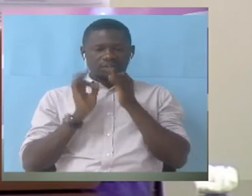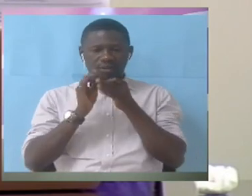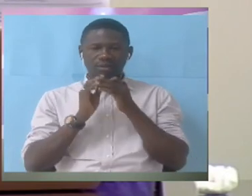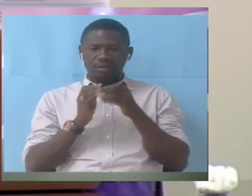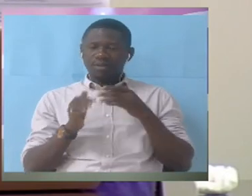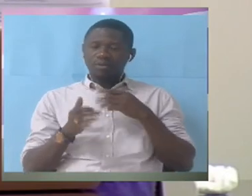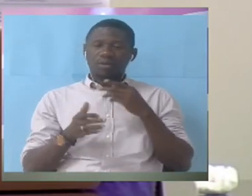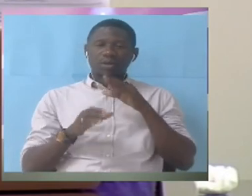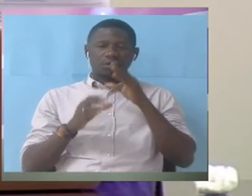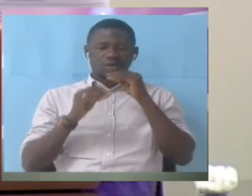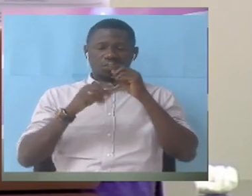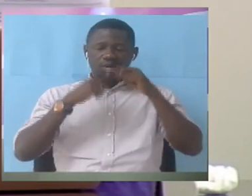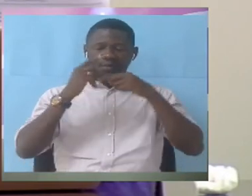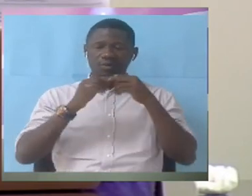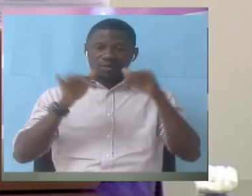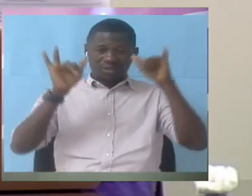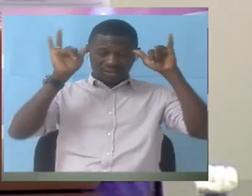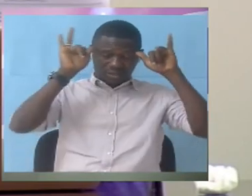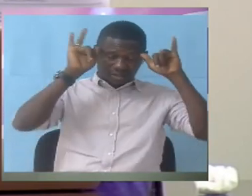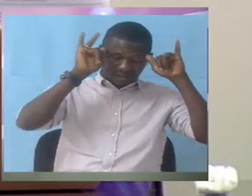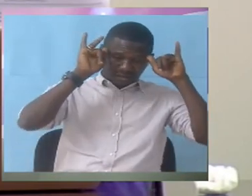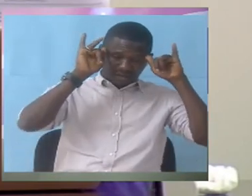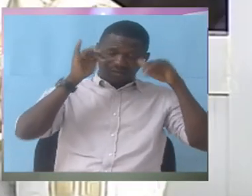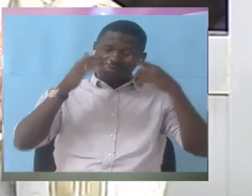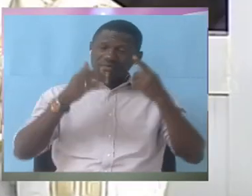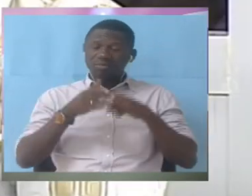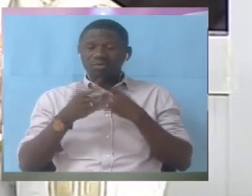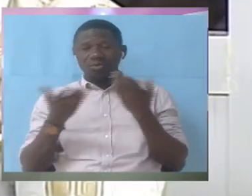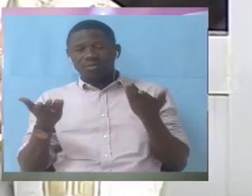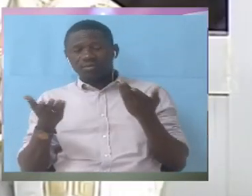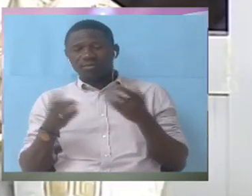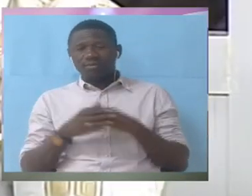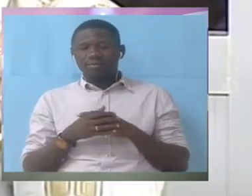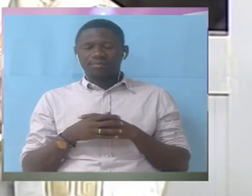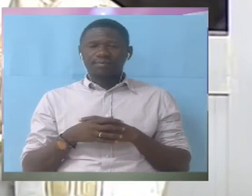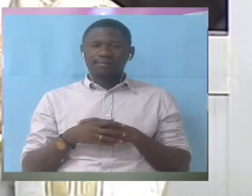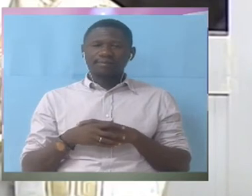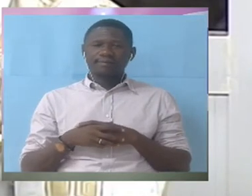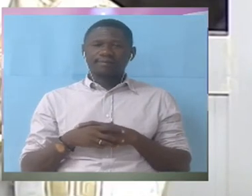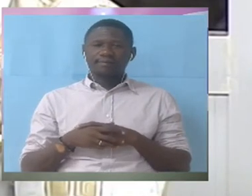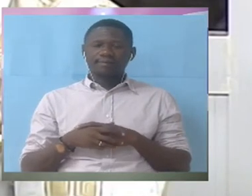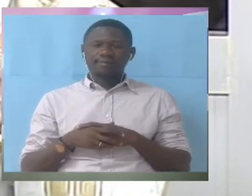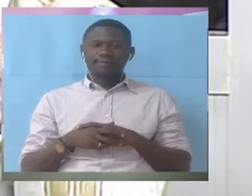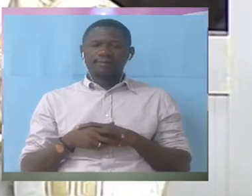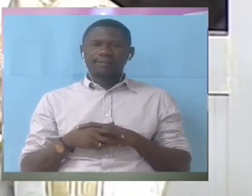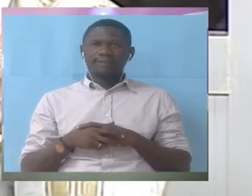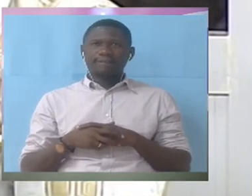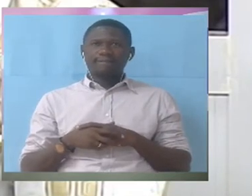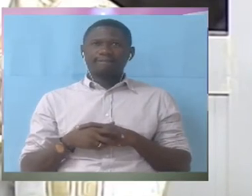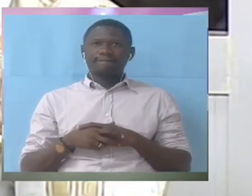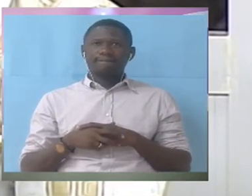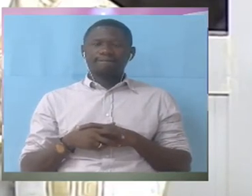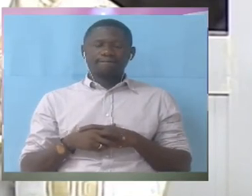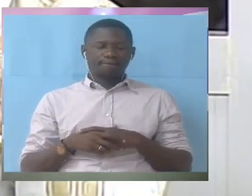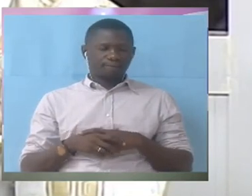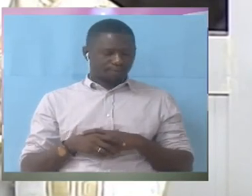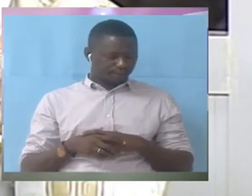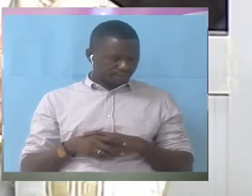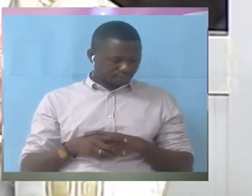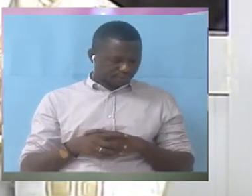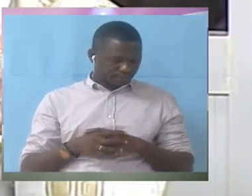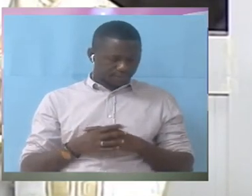it the jinnies or the demons or the witches etc docteur mu ngi melni dal yang ñu wax ne mom lim wax nonu mu ngi dem